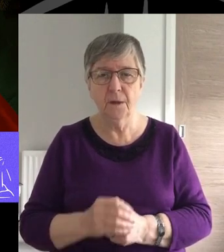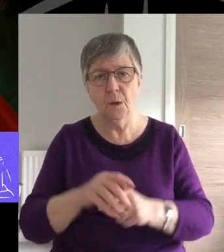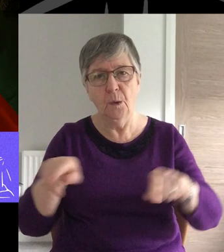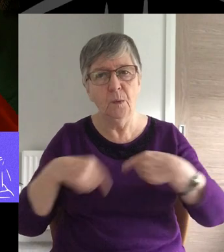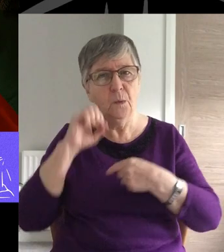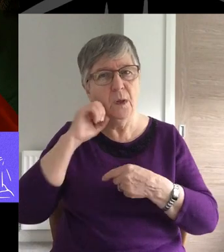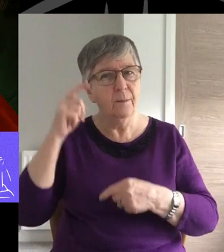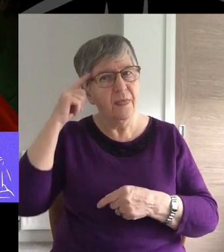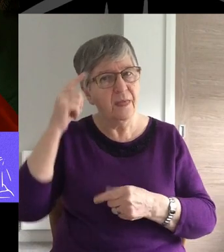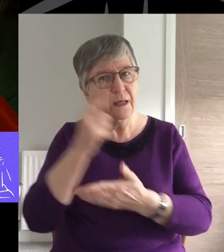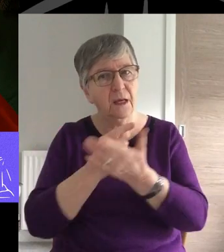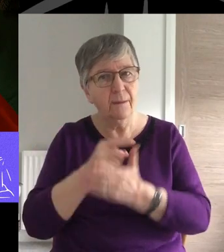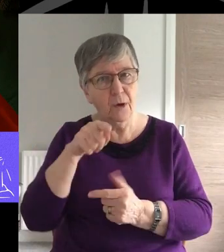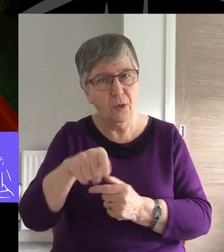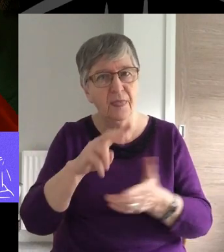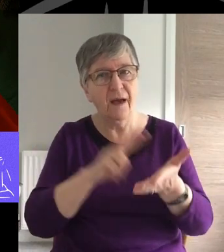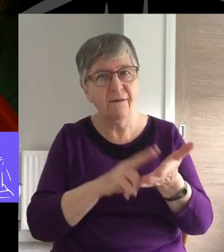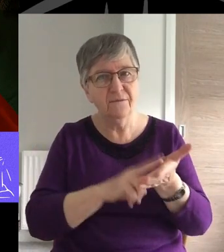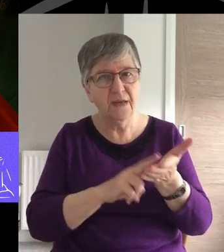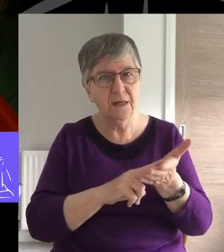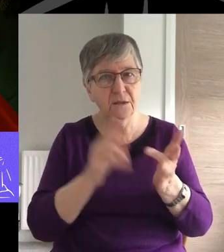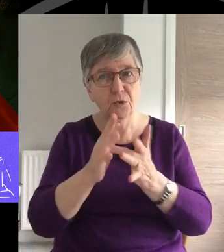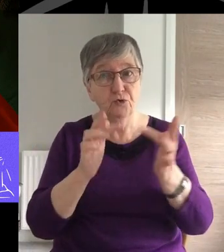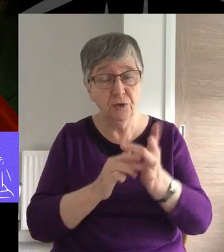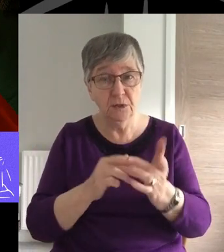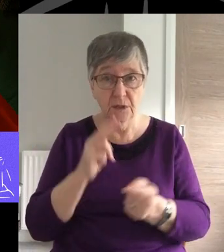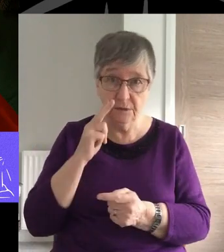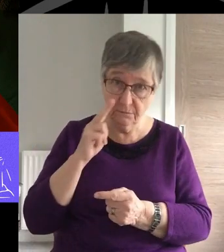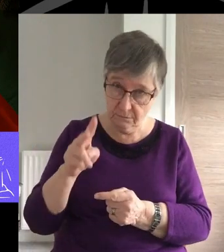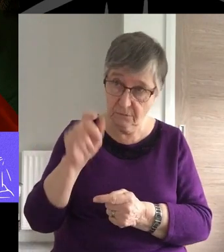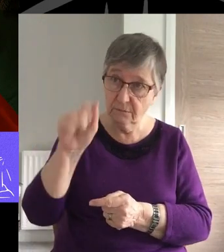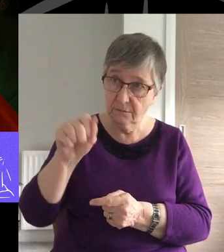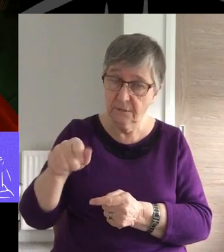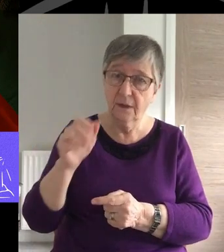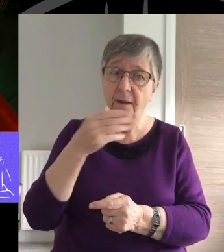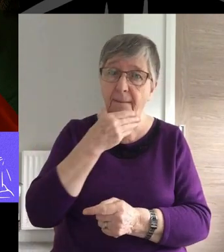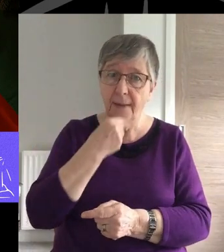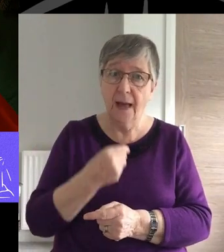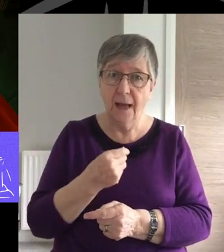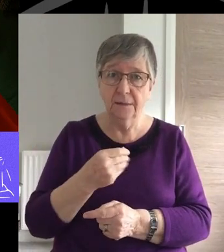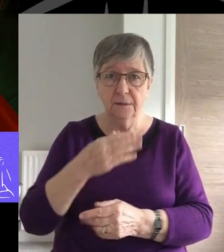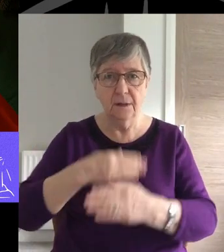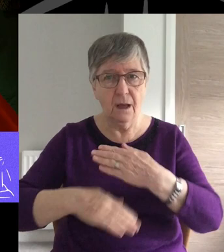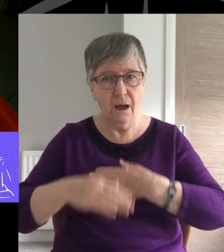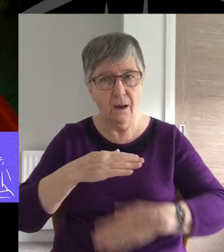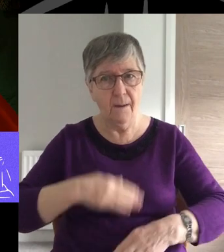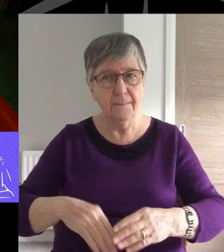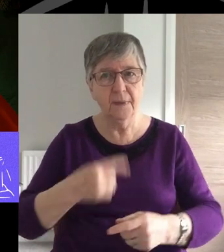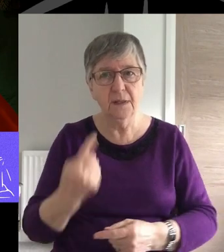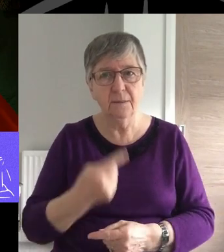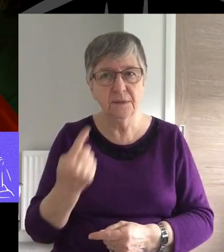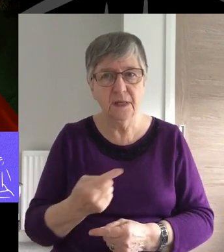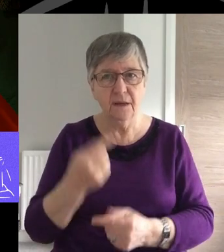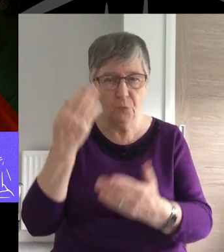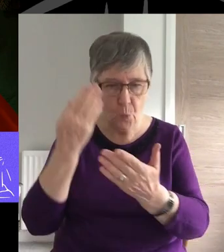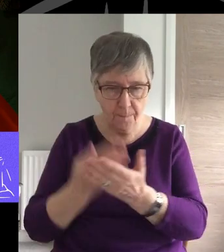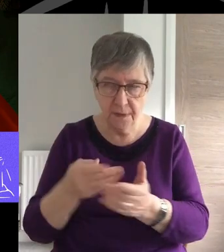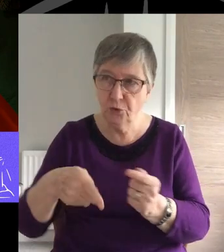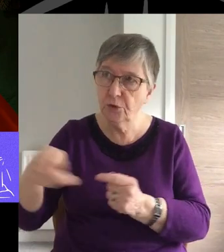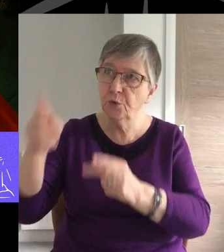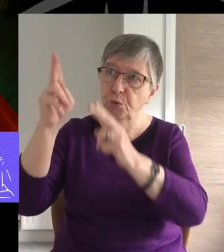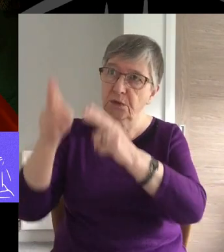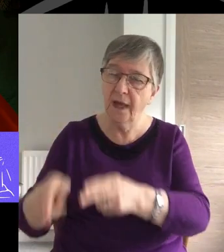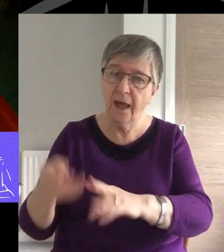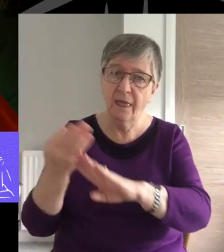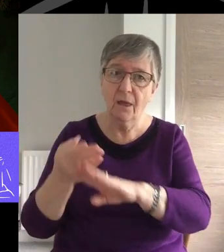We'll be focusing in on that eighth verse of Jesus being found in appearance as a man and humbling himself and being obedient to death and death